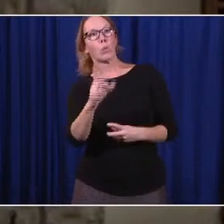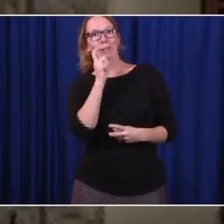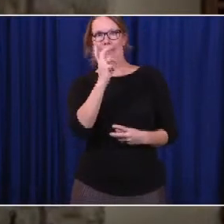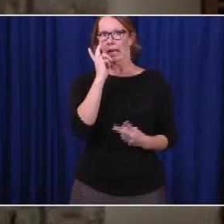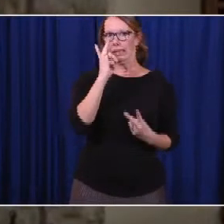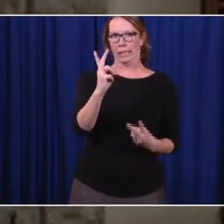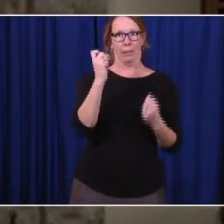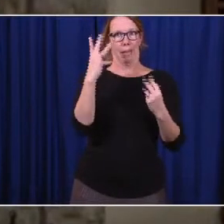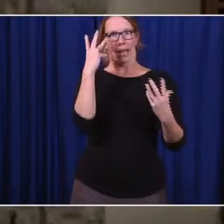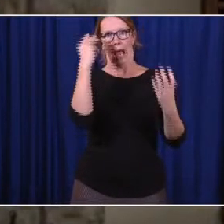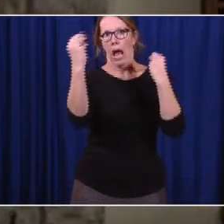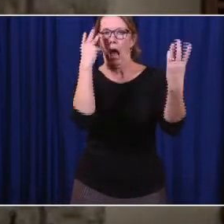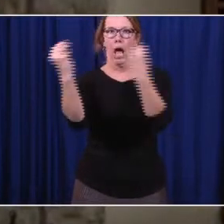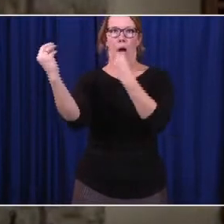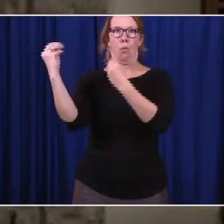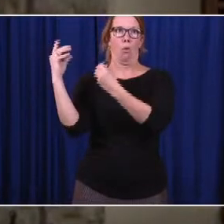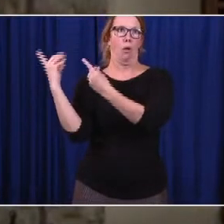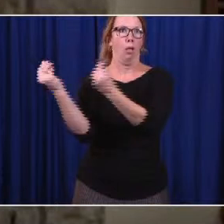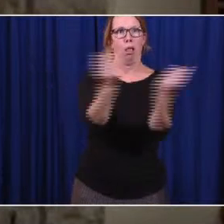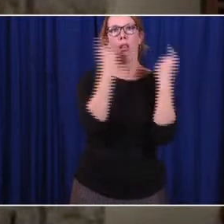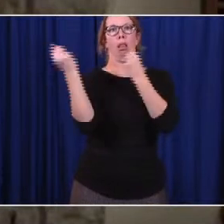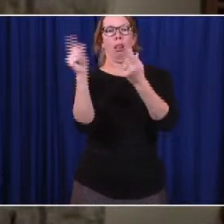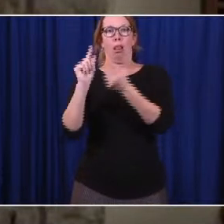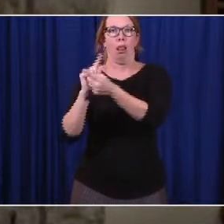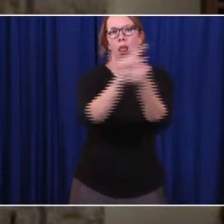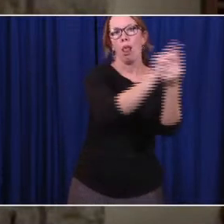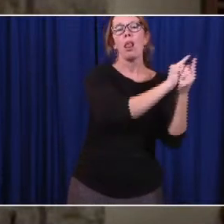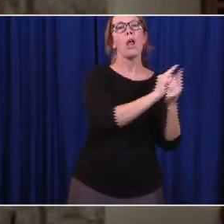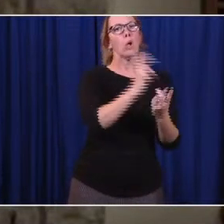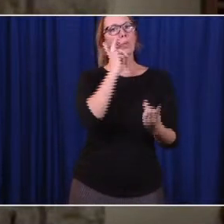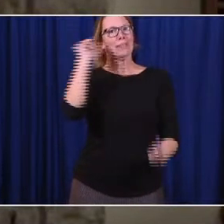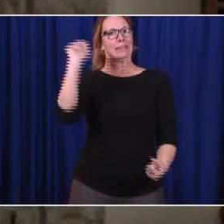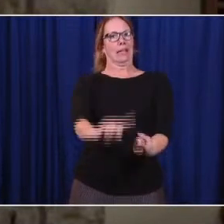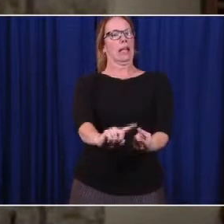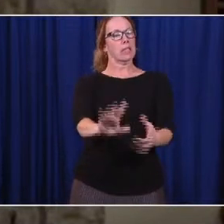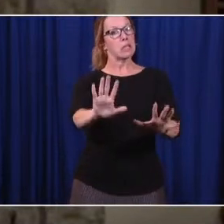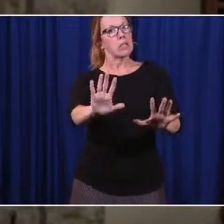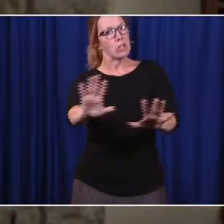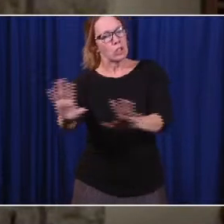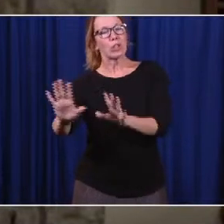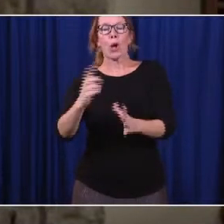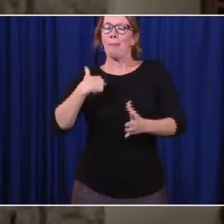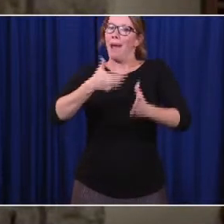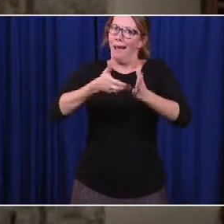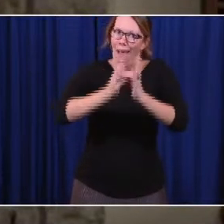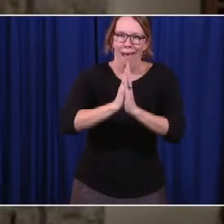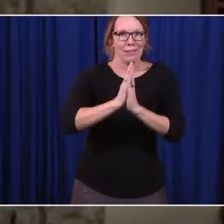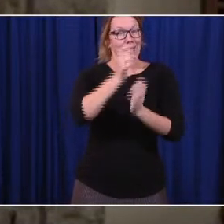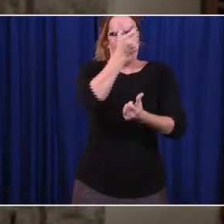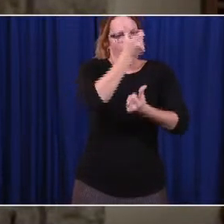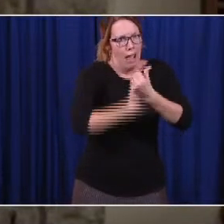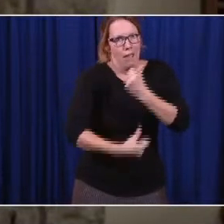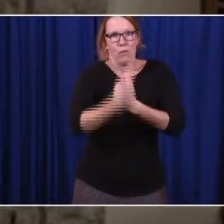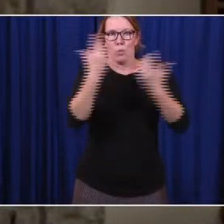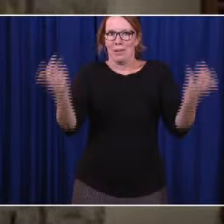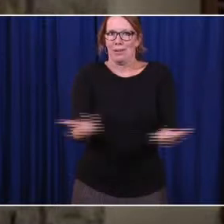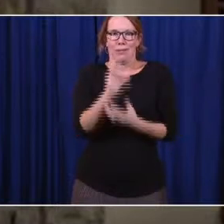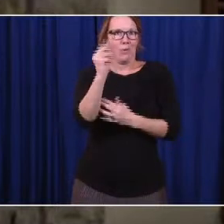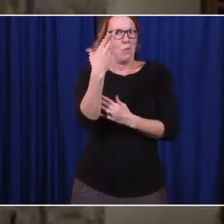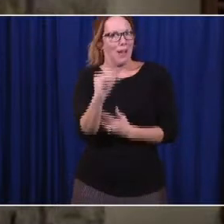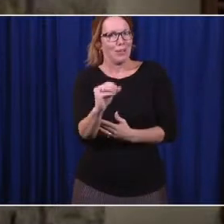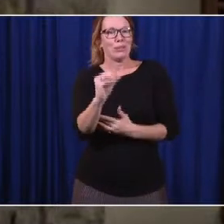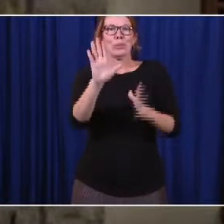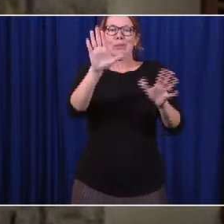movement as we've seen before. So I'm just asking every Ohioan, pull back more.